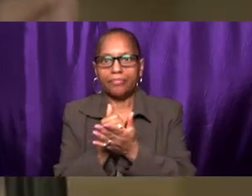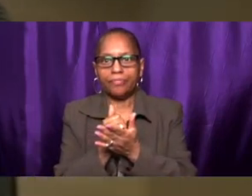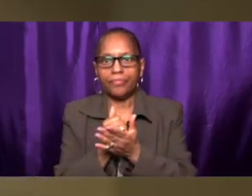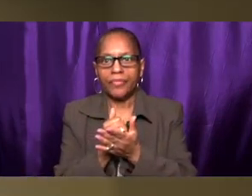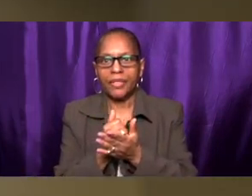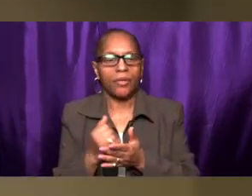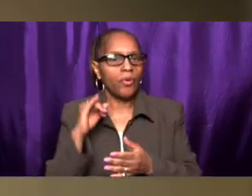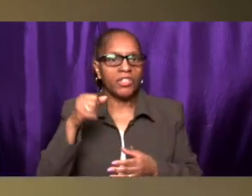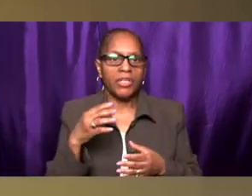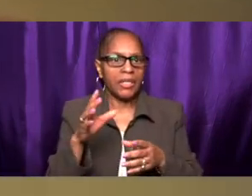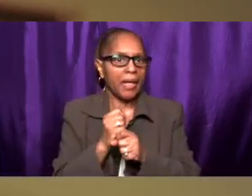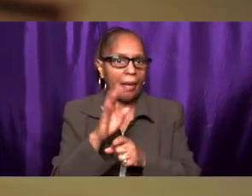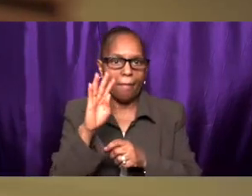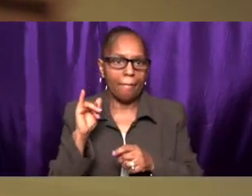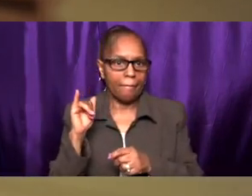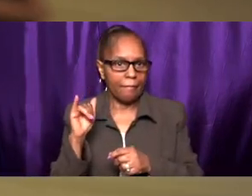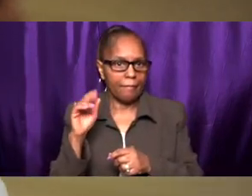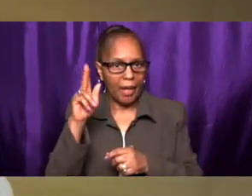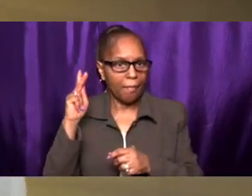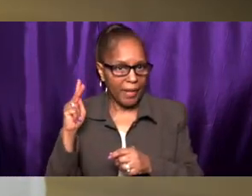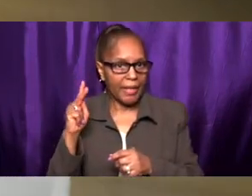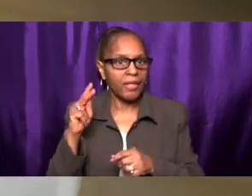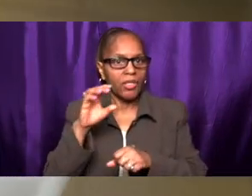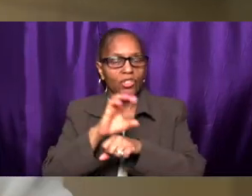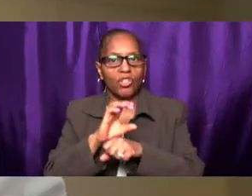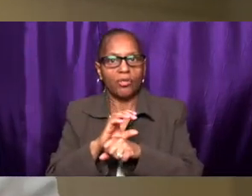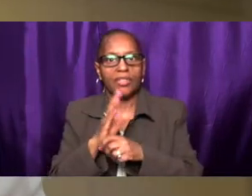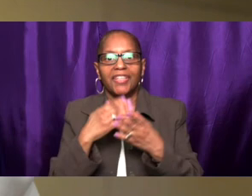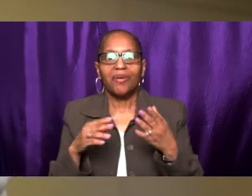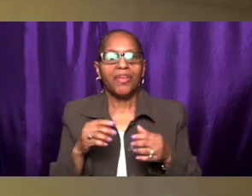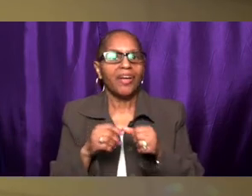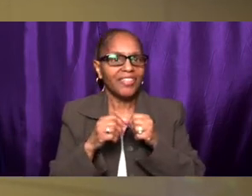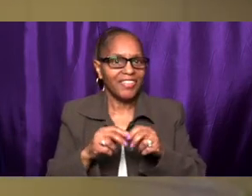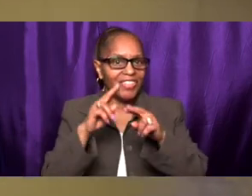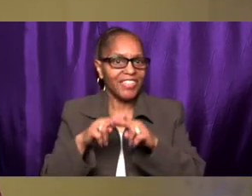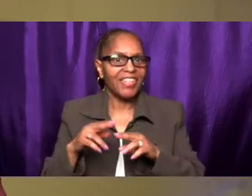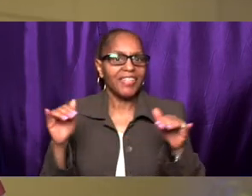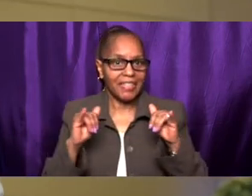Somehow we done just got back to church good. Some of y'all still sit in the same place.